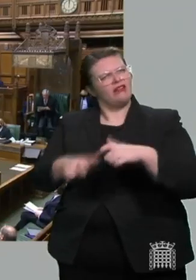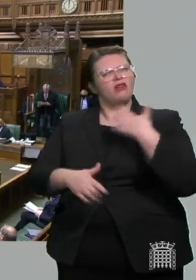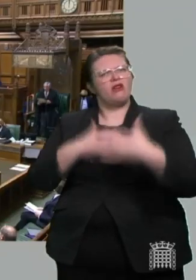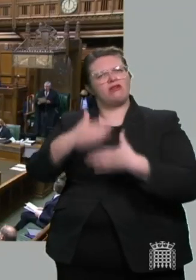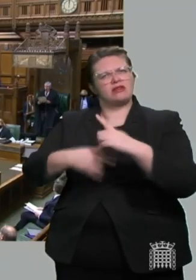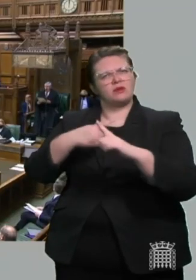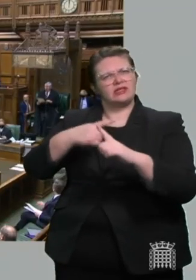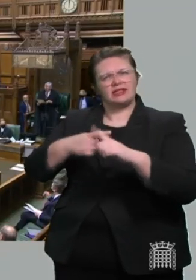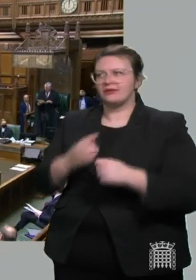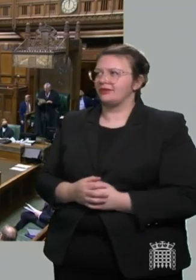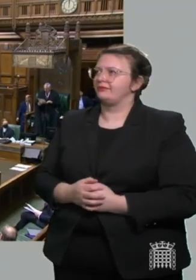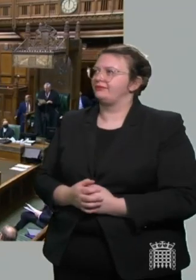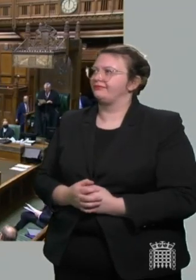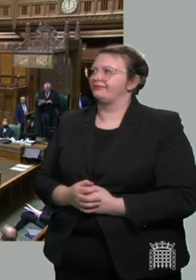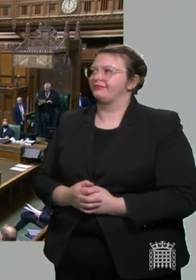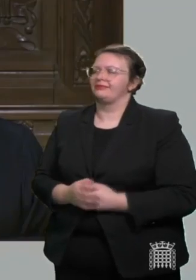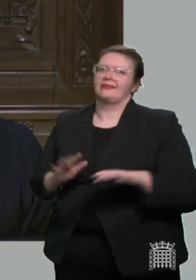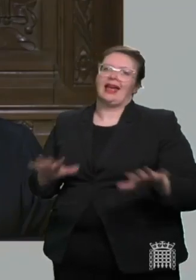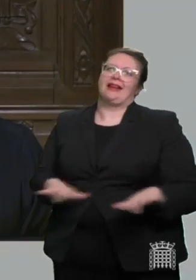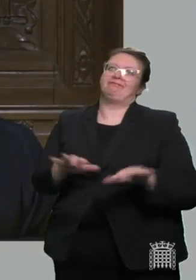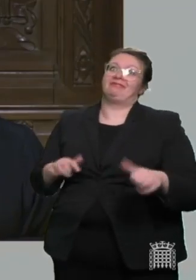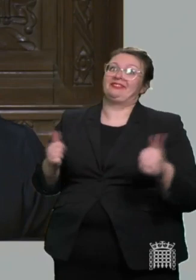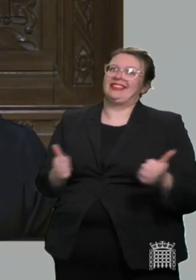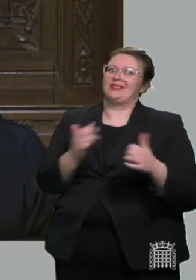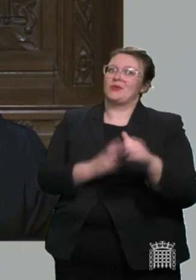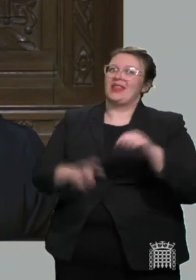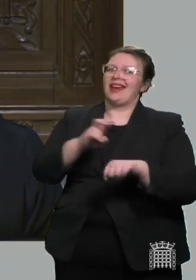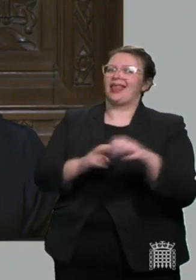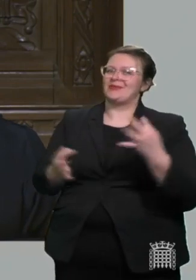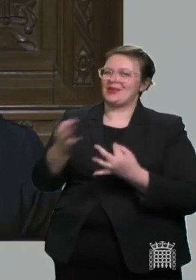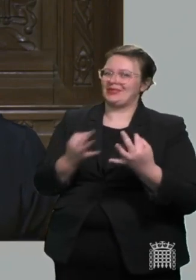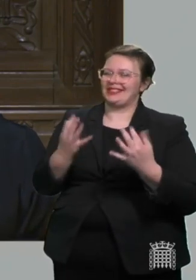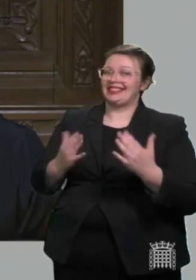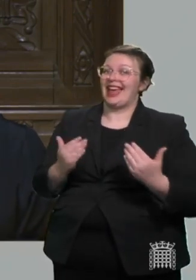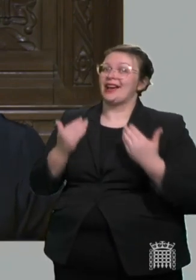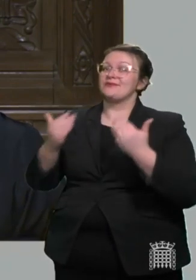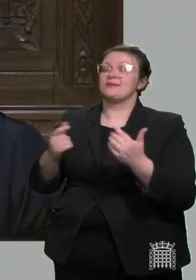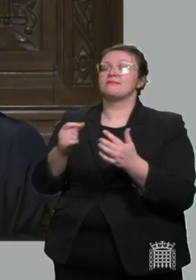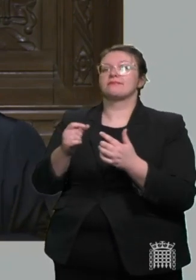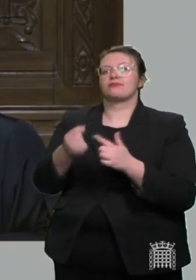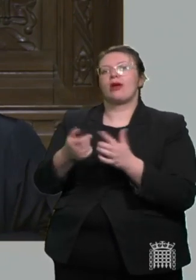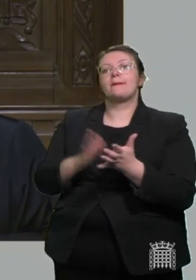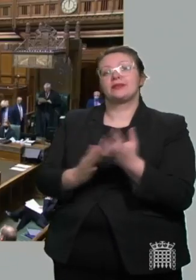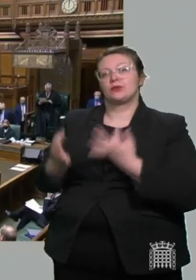Right, that ends Northern Ireland questions. We're now coming to questions to the Prime Minister.